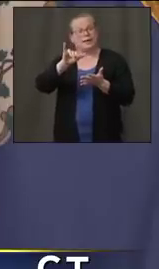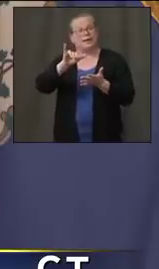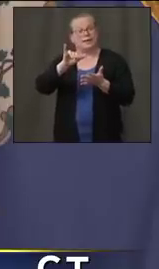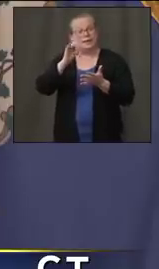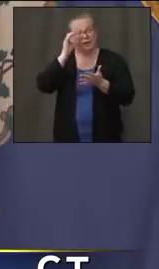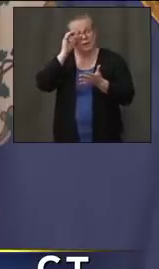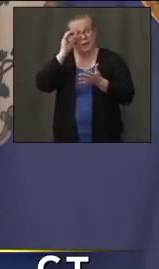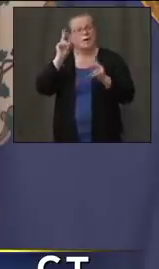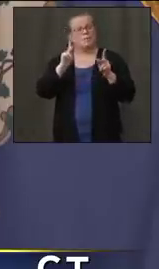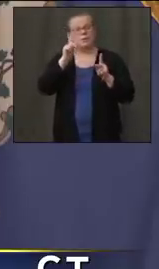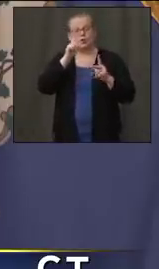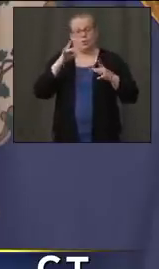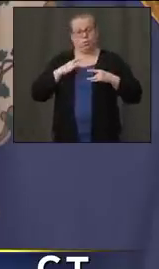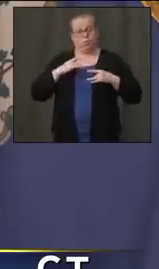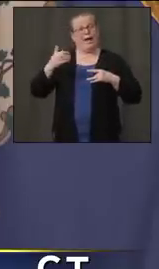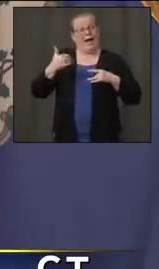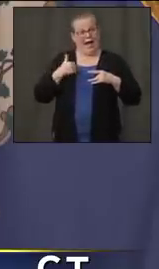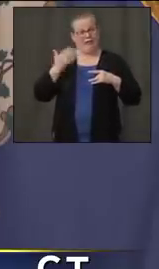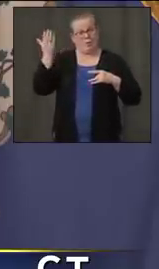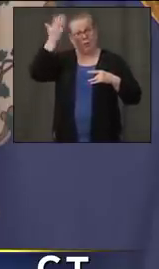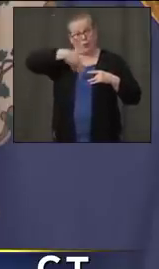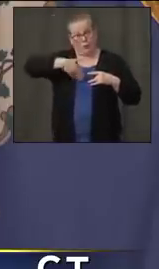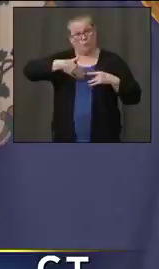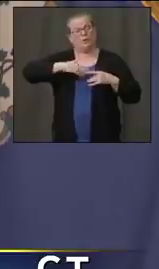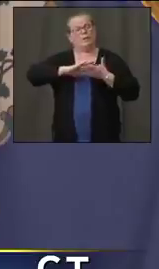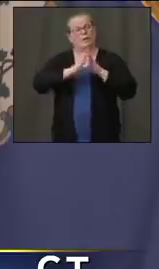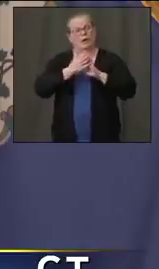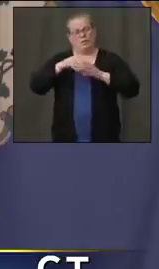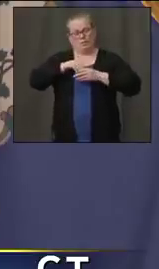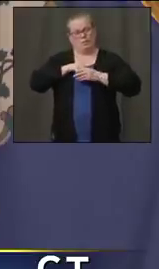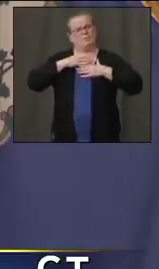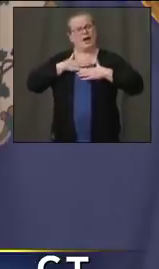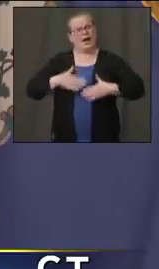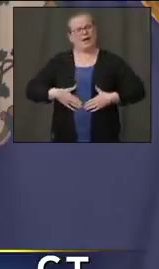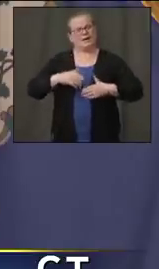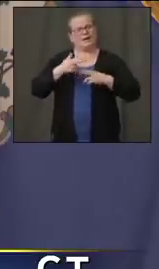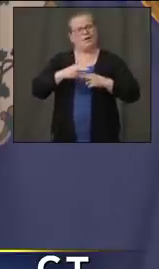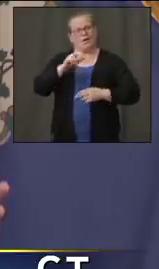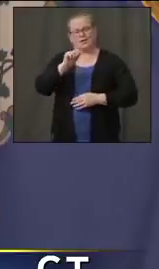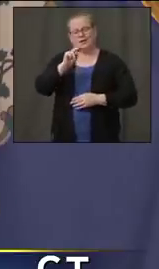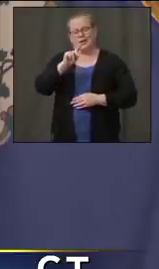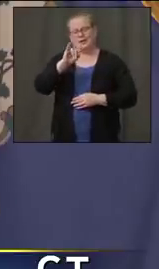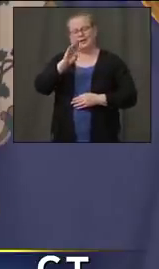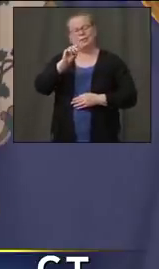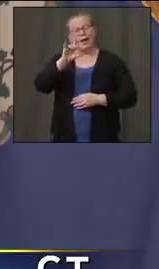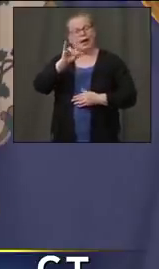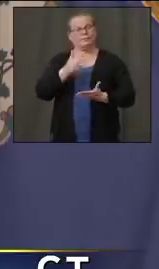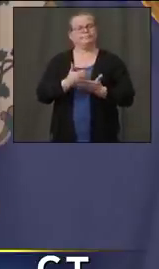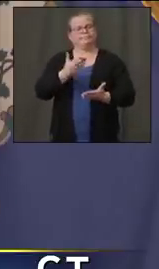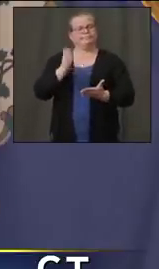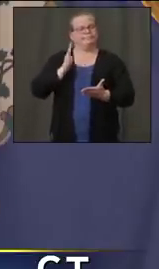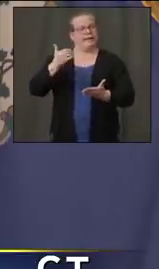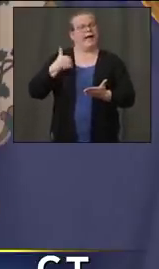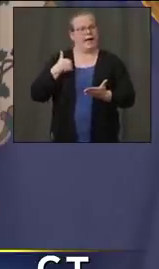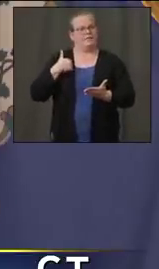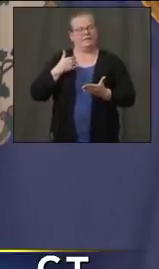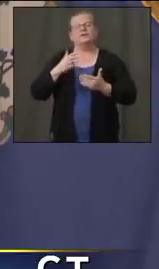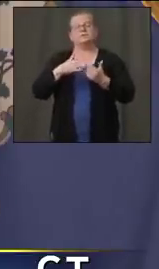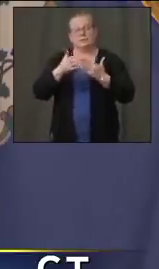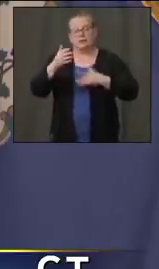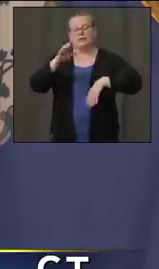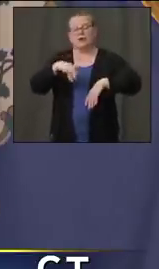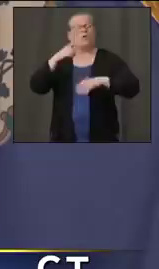I mentioned, I think yesterday, some of our manufacturing, in terms of including electric boat, they're going to be testing everybody going